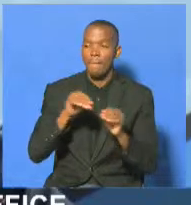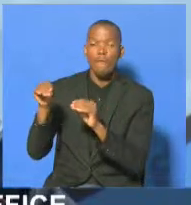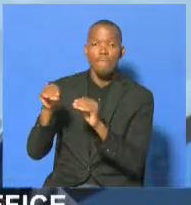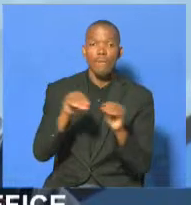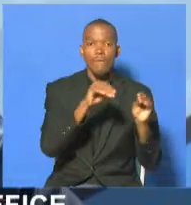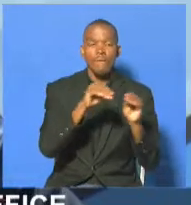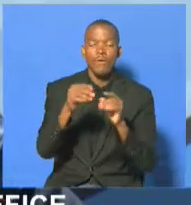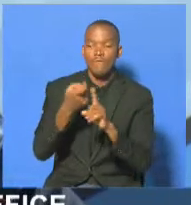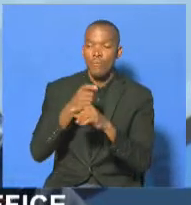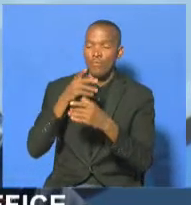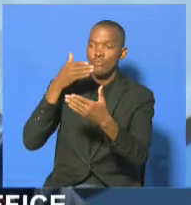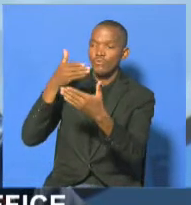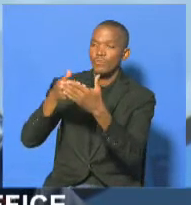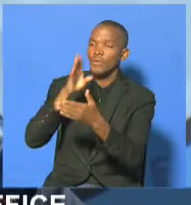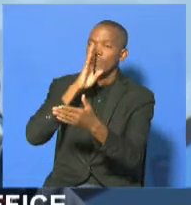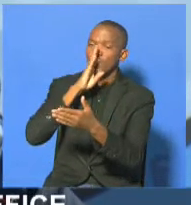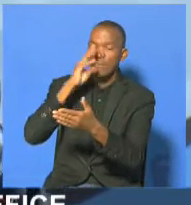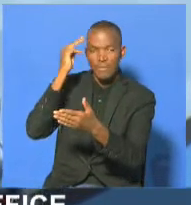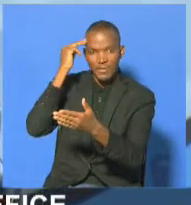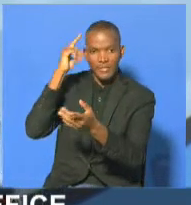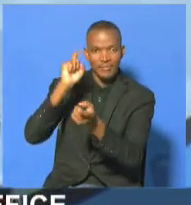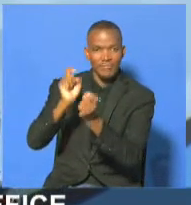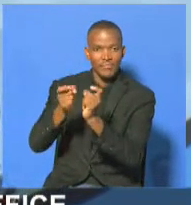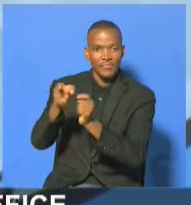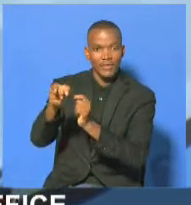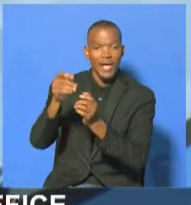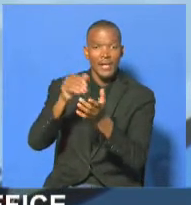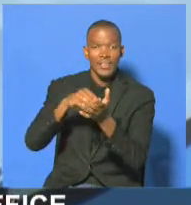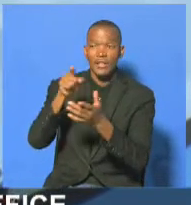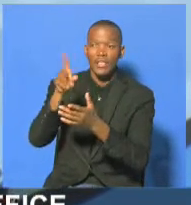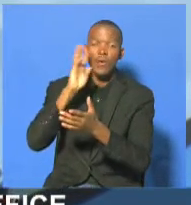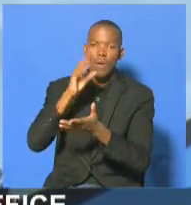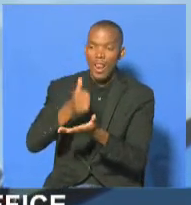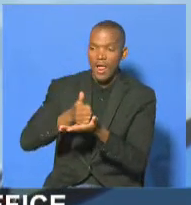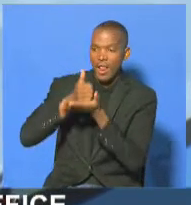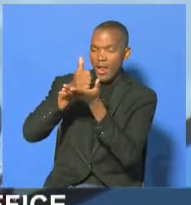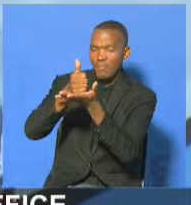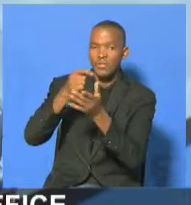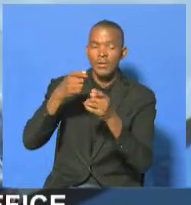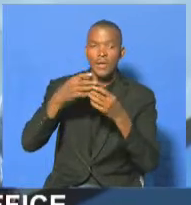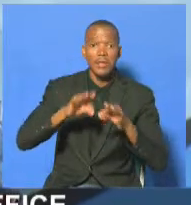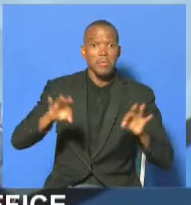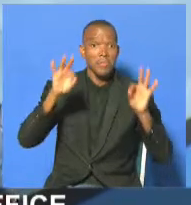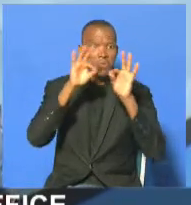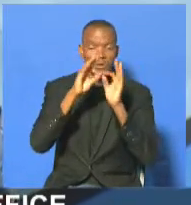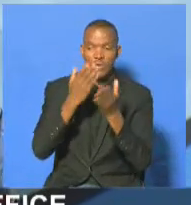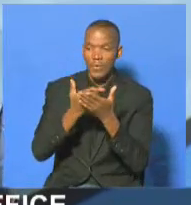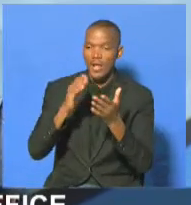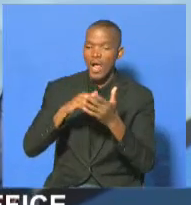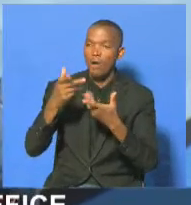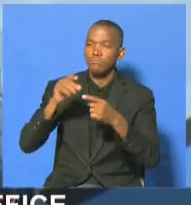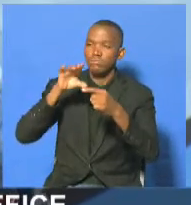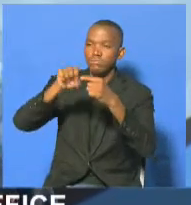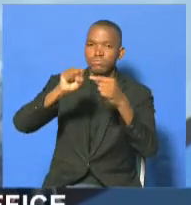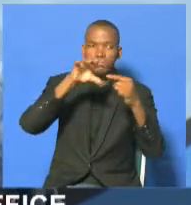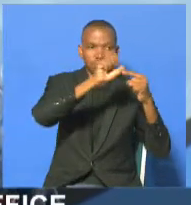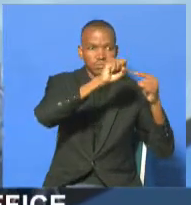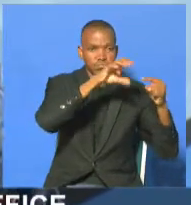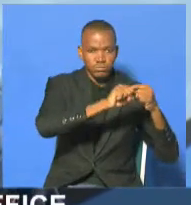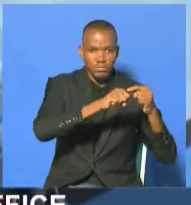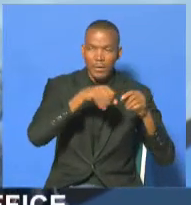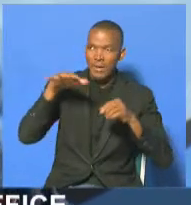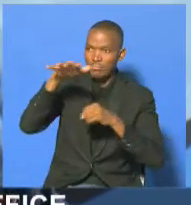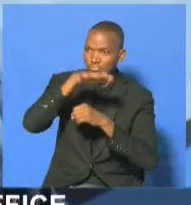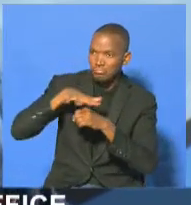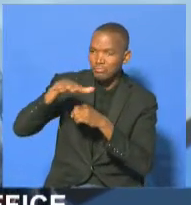towards new mindset. They will aid in the crucial work of reaching out to communities across